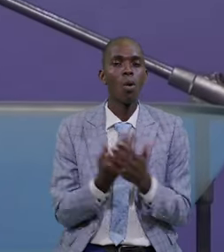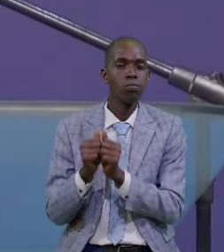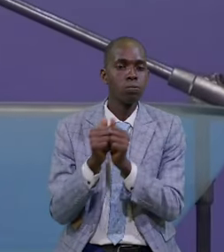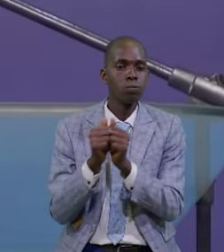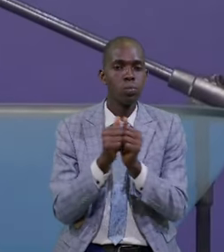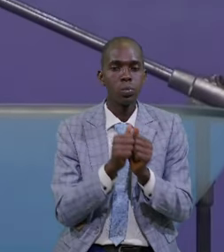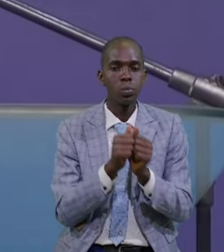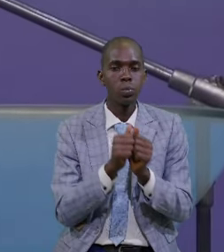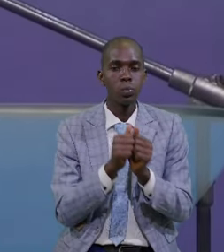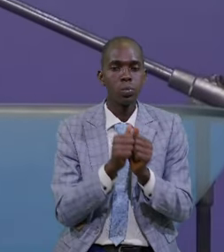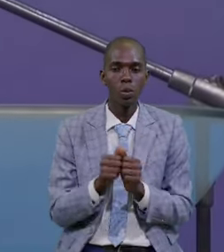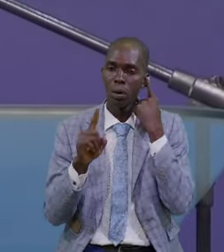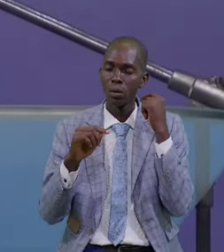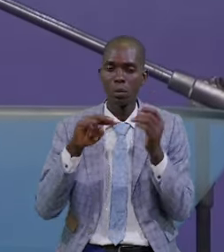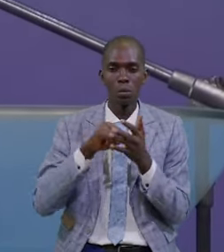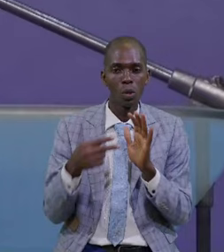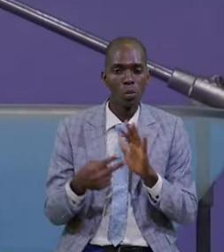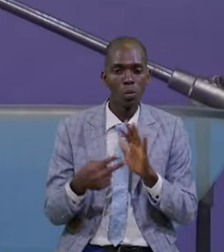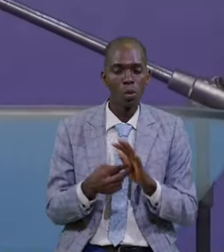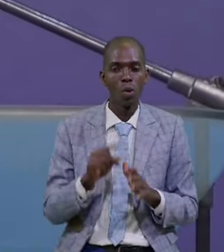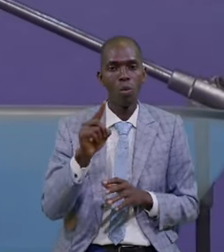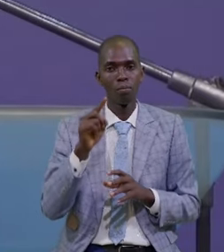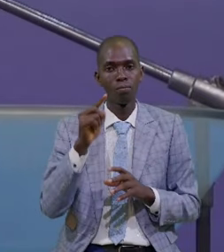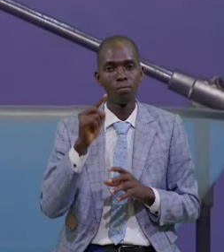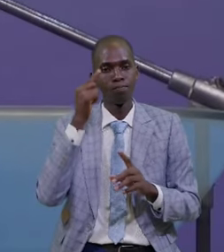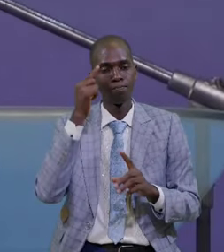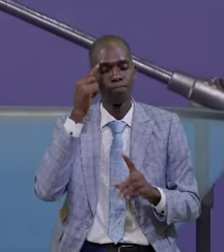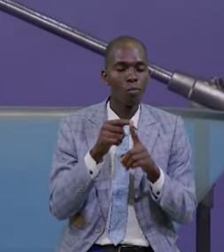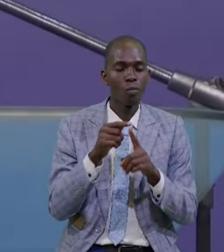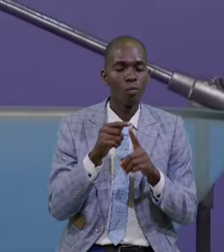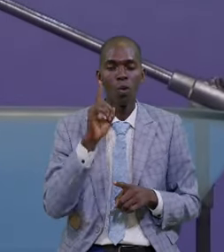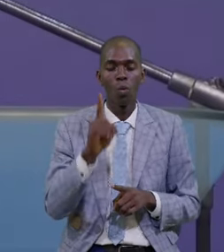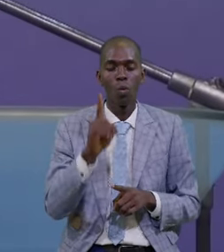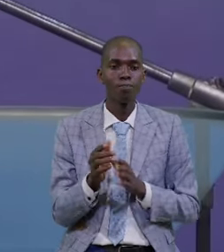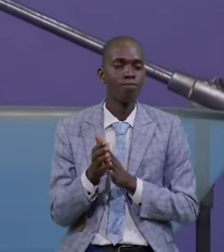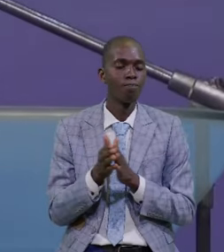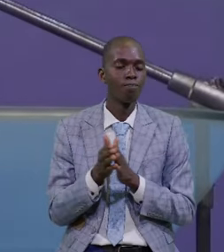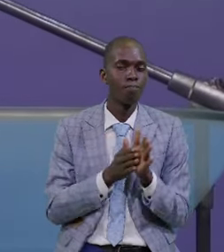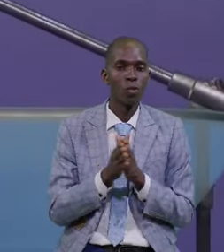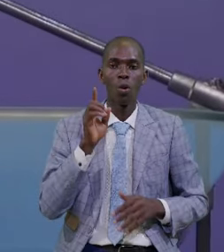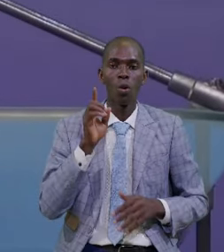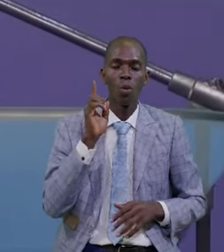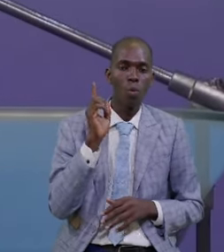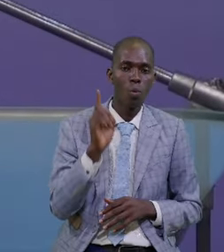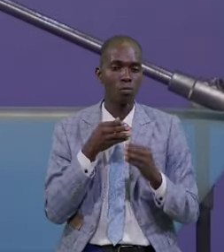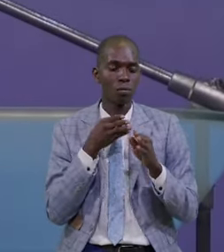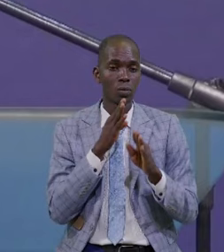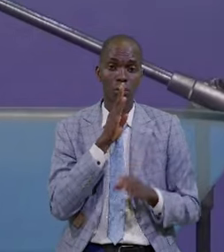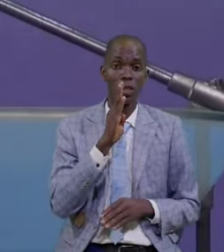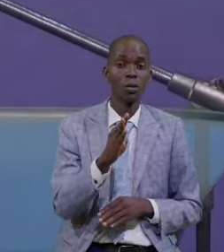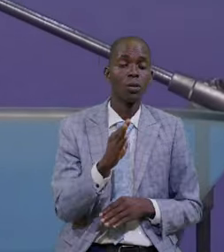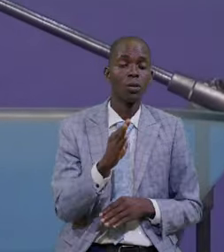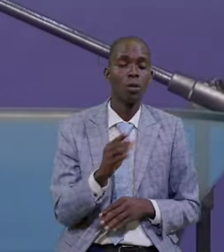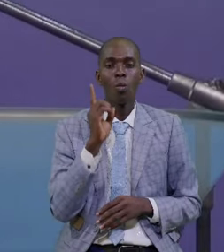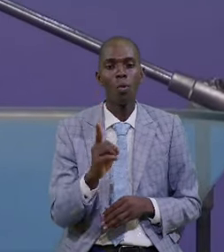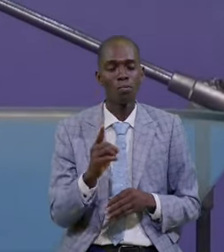purpose, one pursuit, one passion, one direction, one